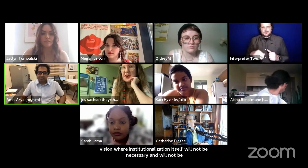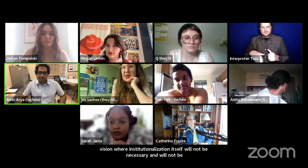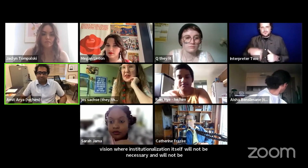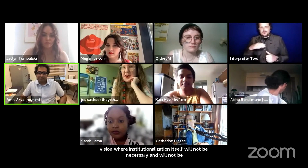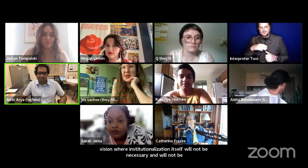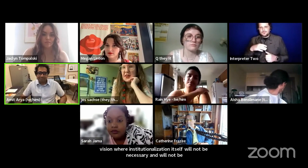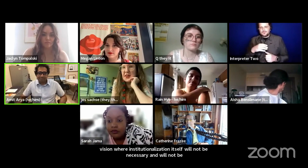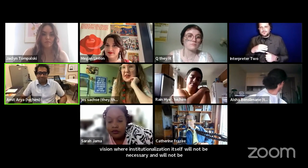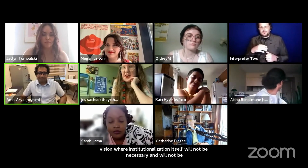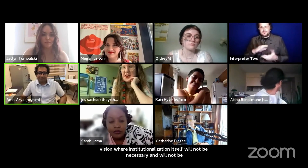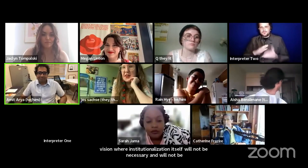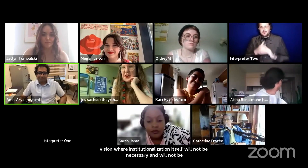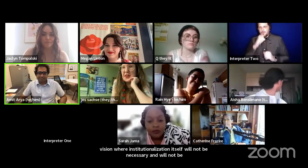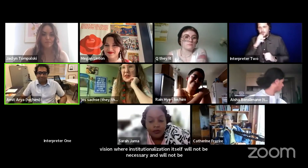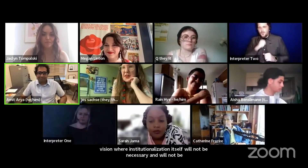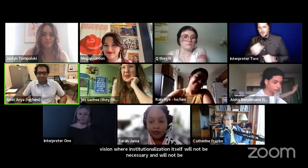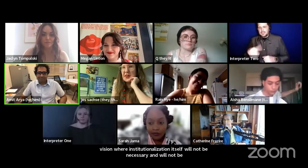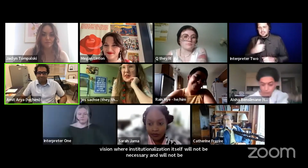Canada.